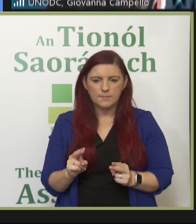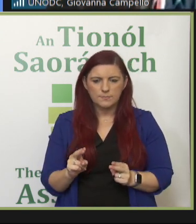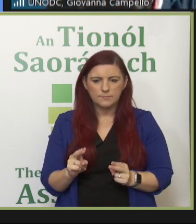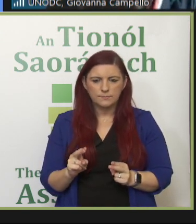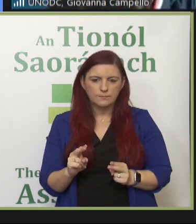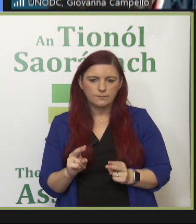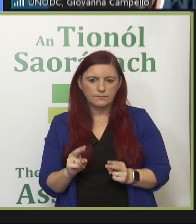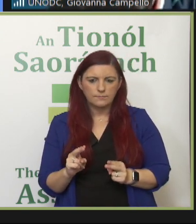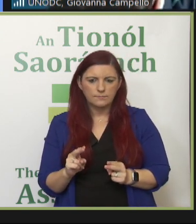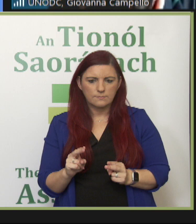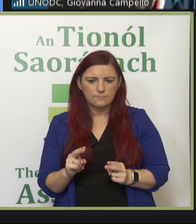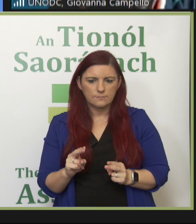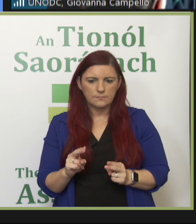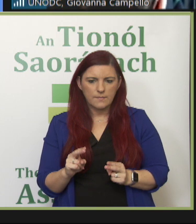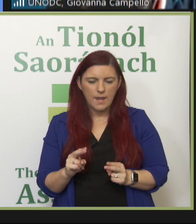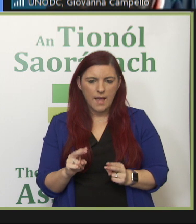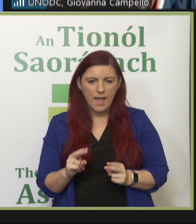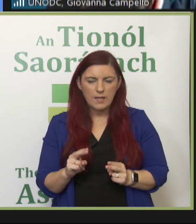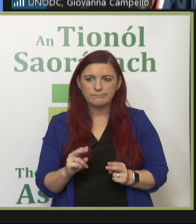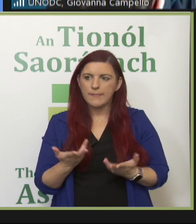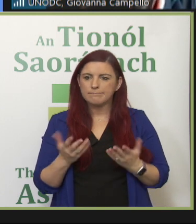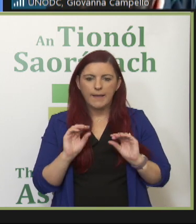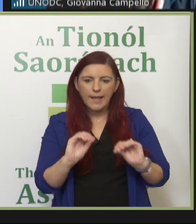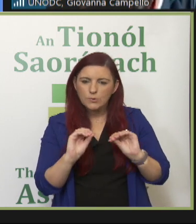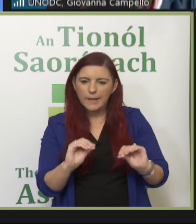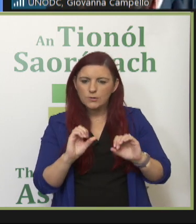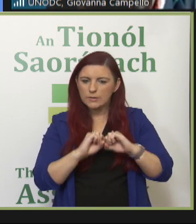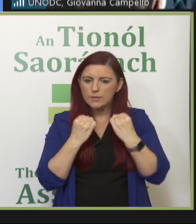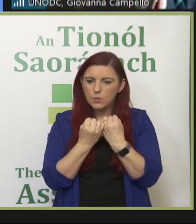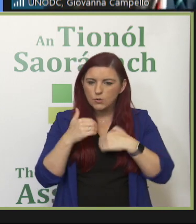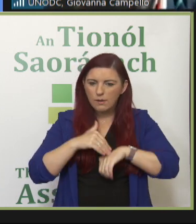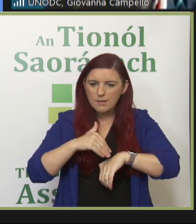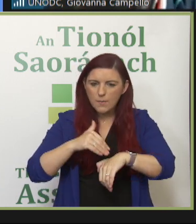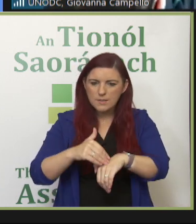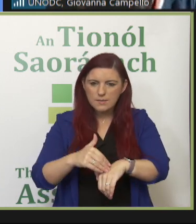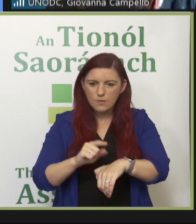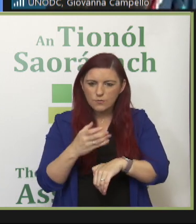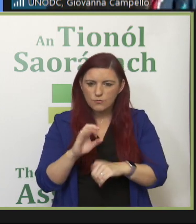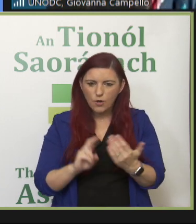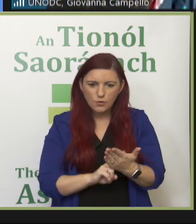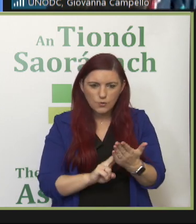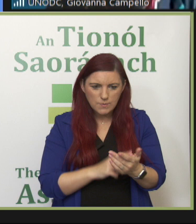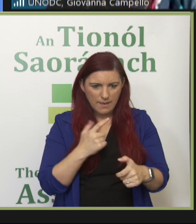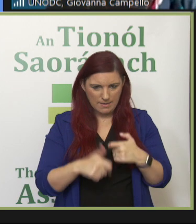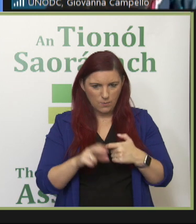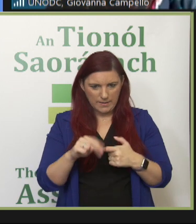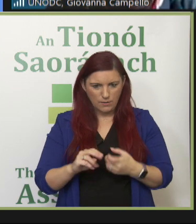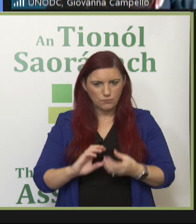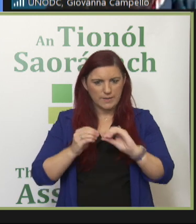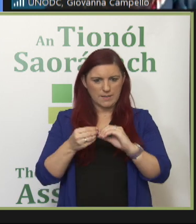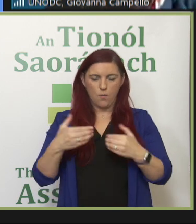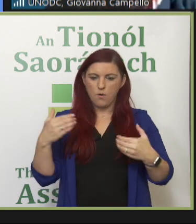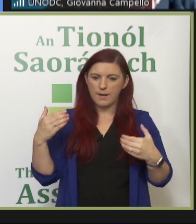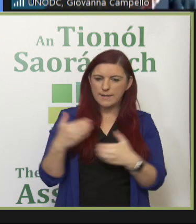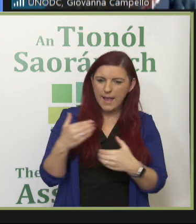reducing the health and social consequences of drug use and drug use disorders, which I here call care, are very,